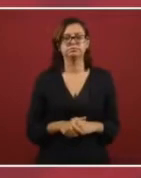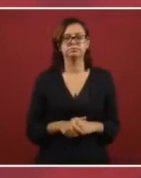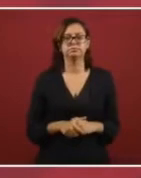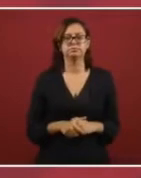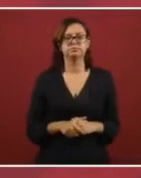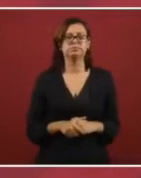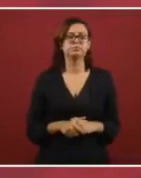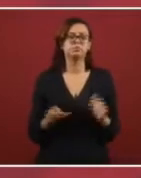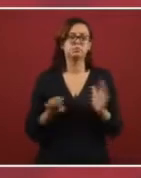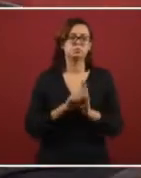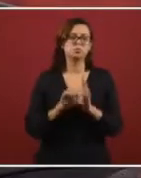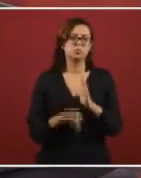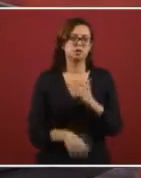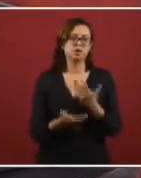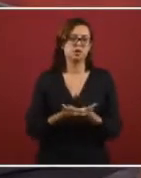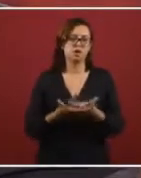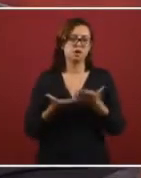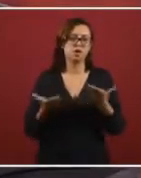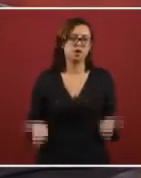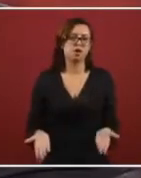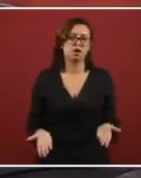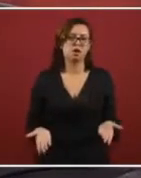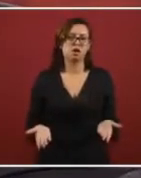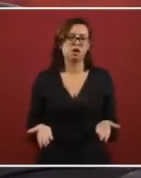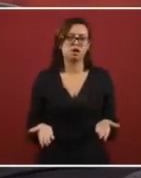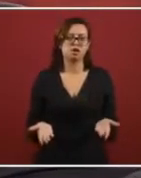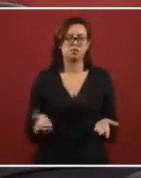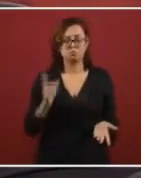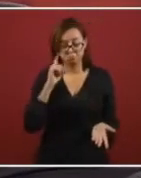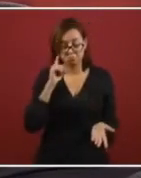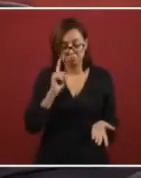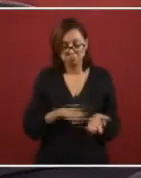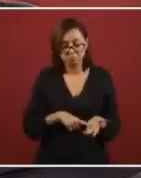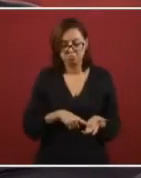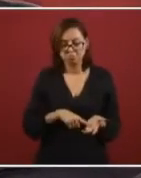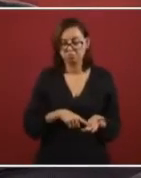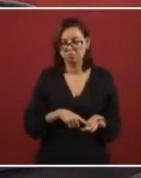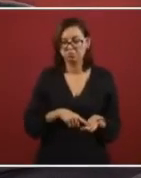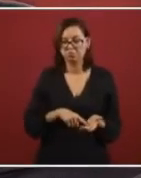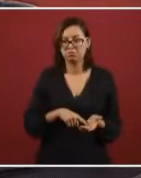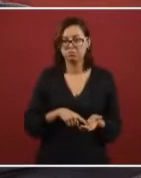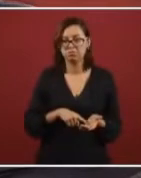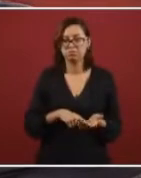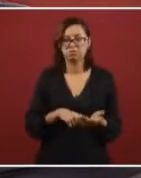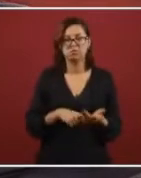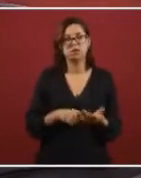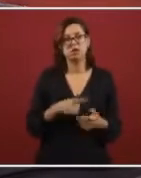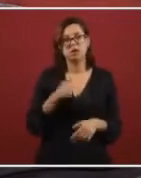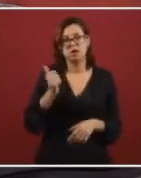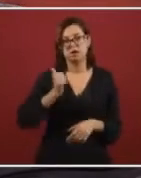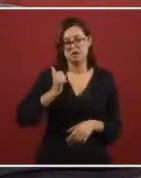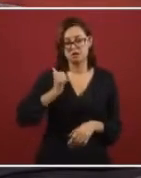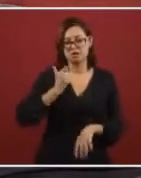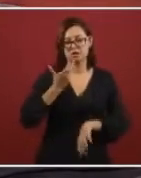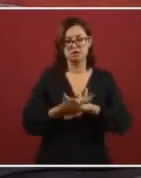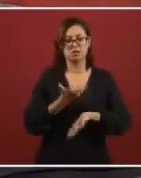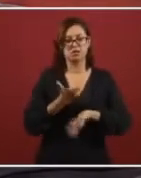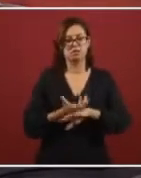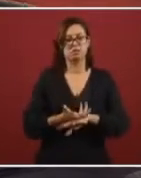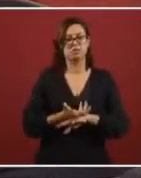Ahora, por ejemplo, so now, for example, I think with the signature of the